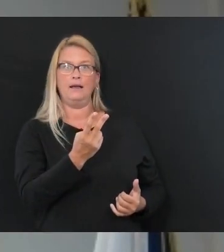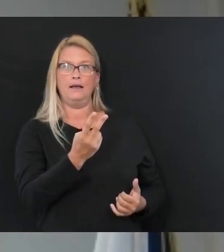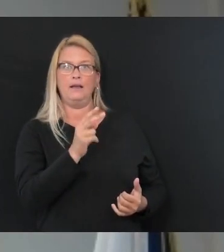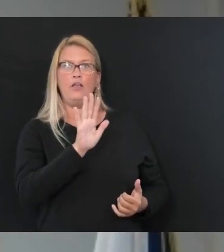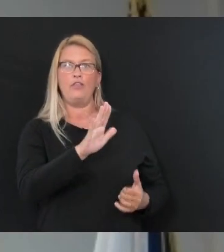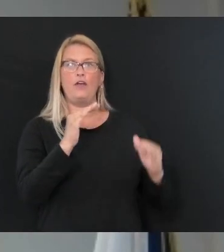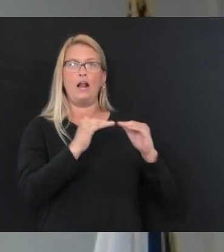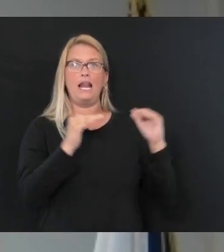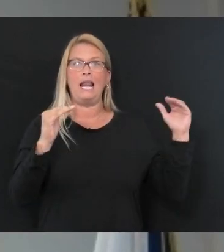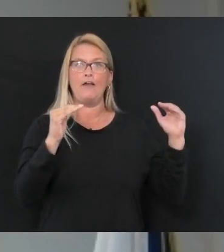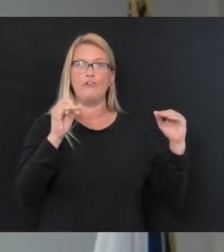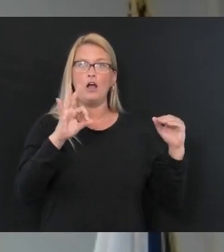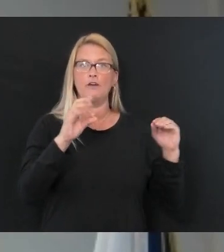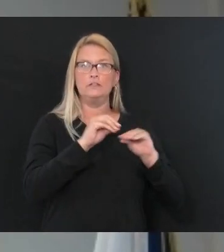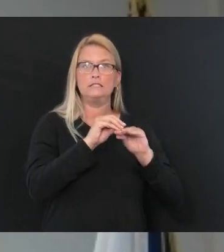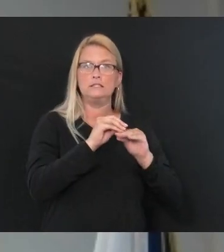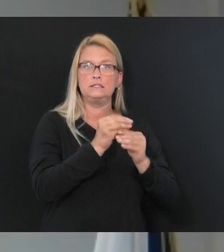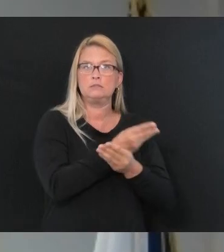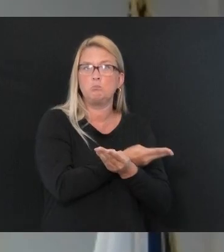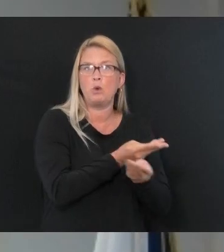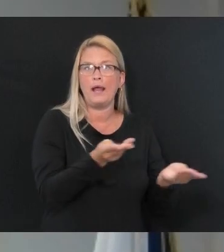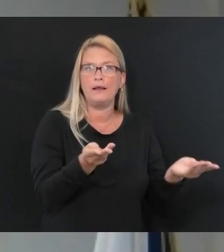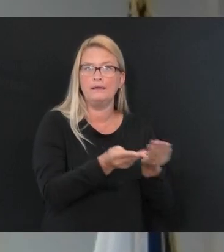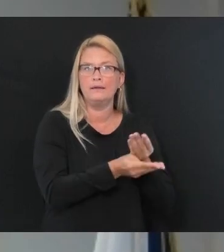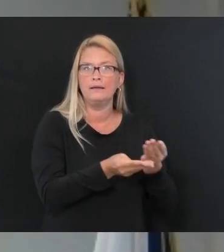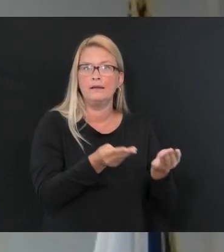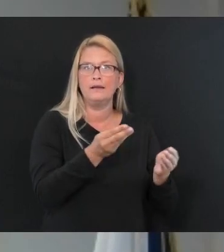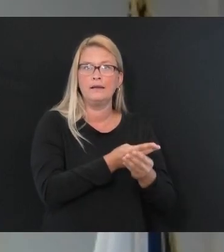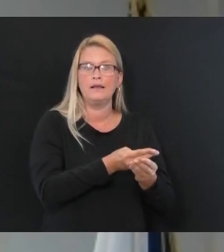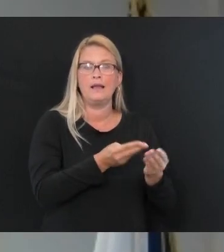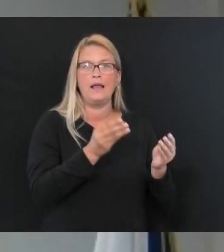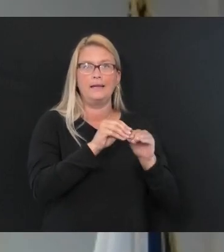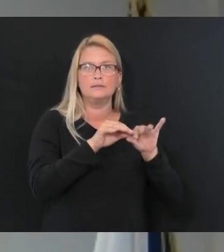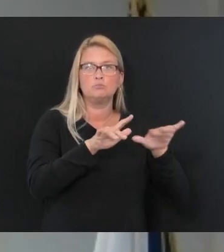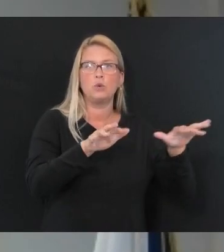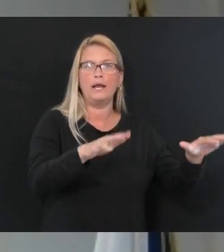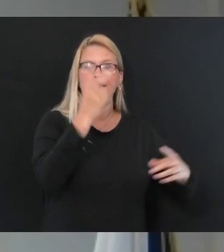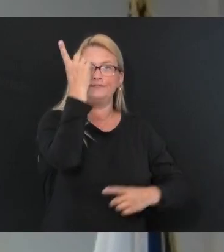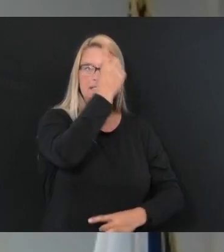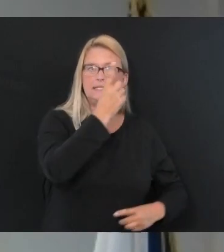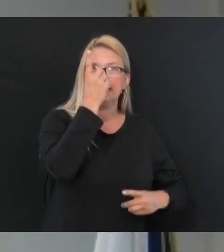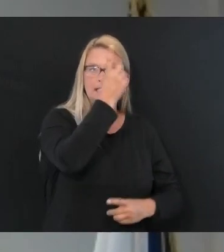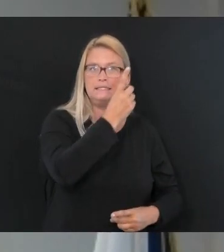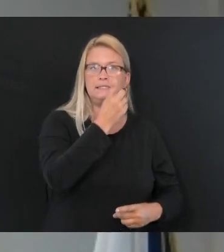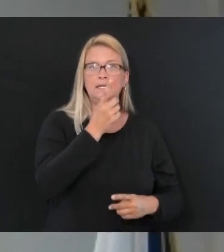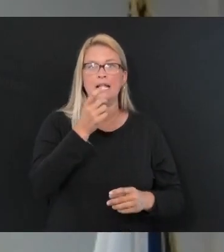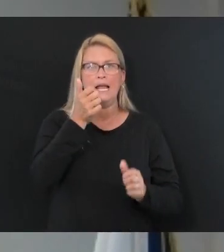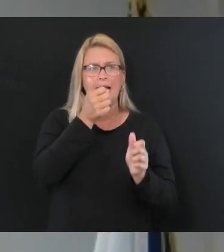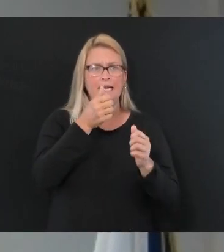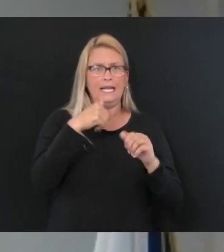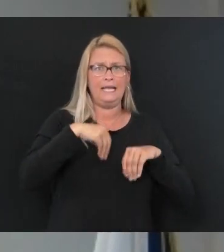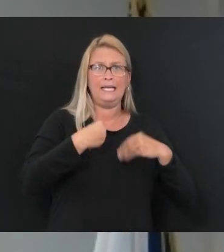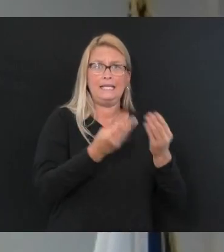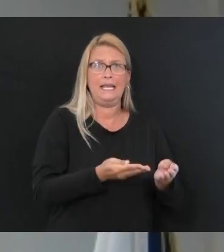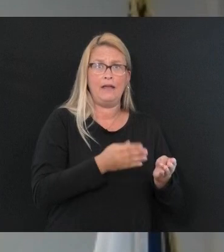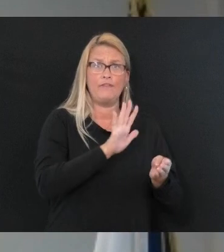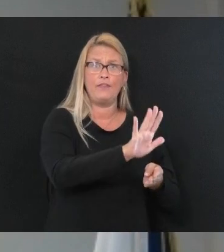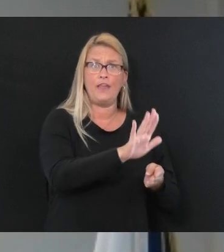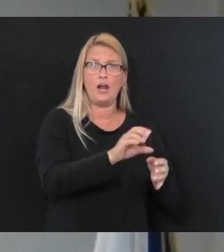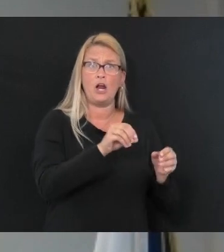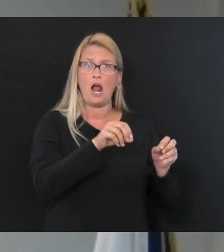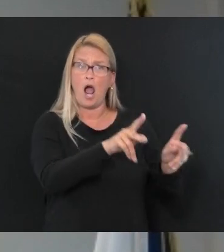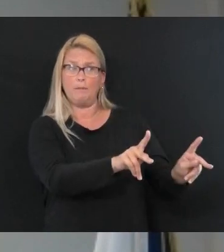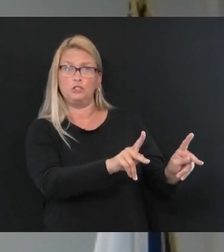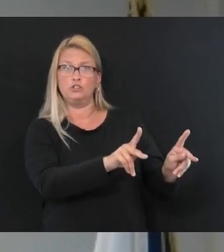of disease in the counties, and to give counties and communities the opportunity to mitigate